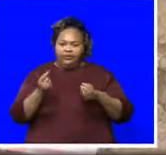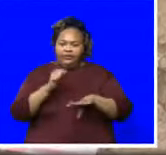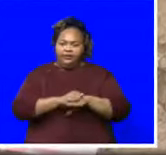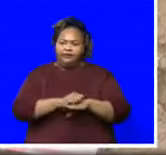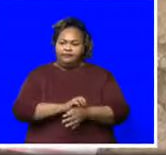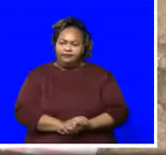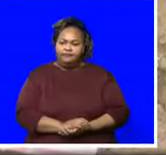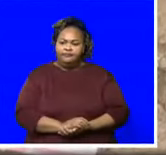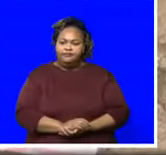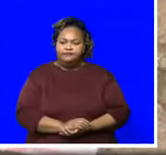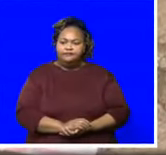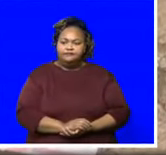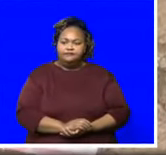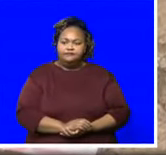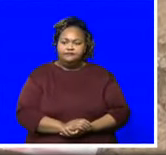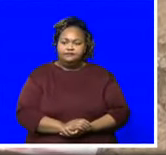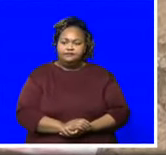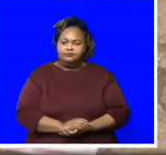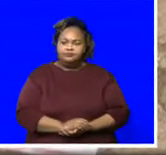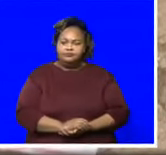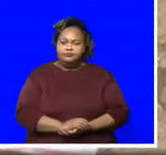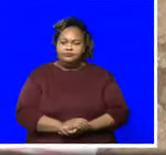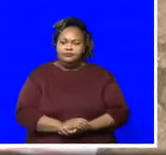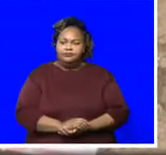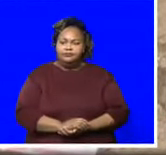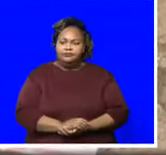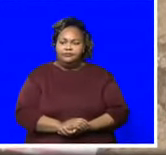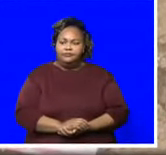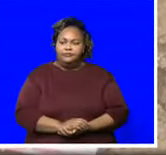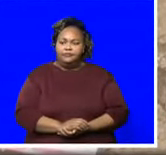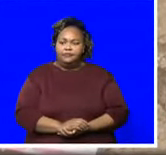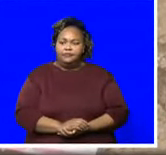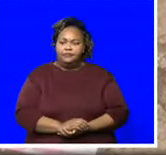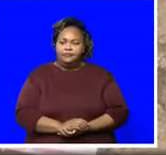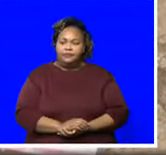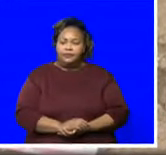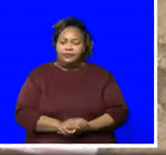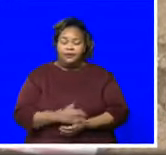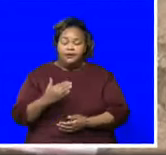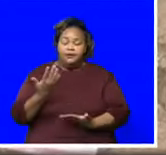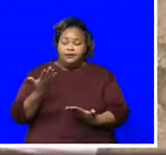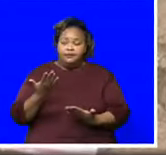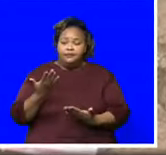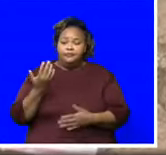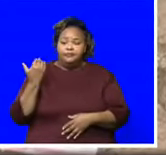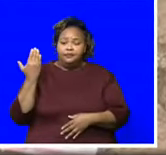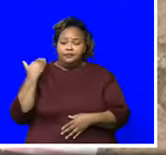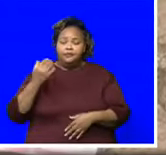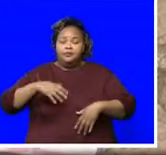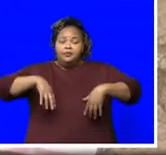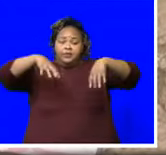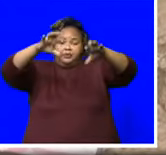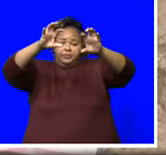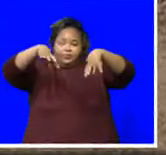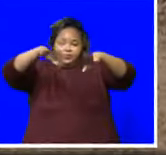ufike isikhathi lapho khona litulu belina nase linilo khanze ukuthi akusebenzeki kufuna